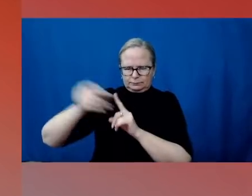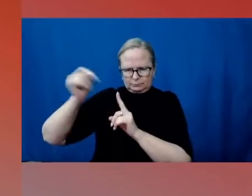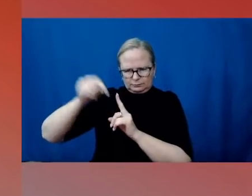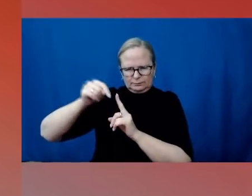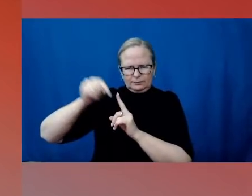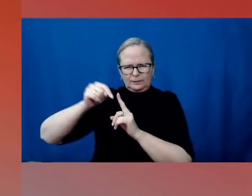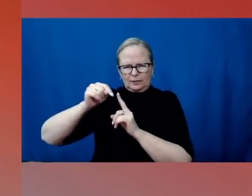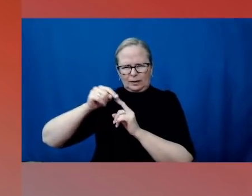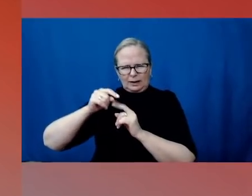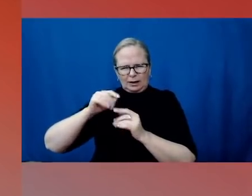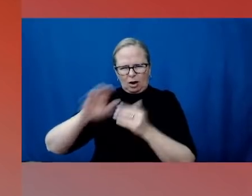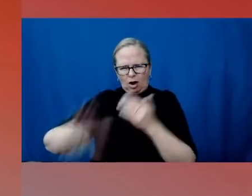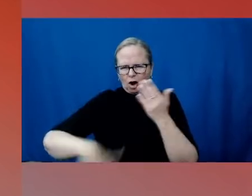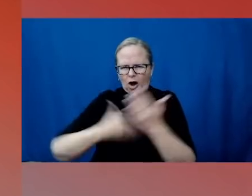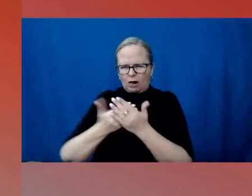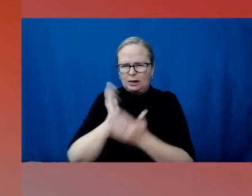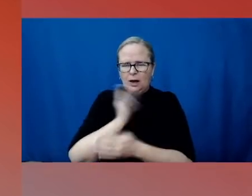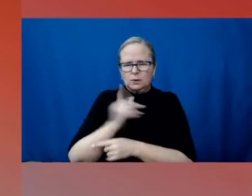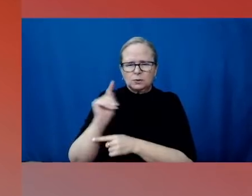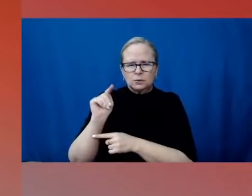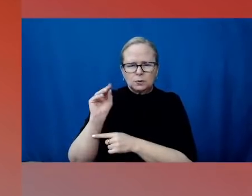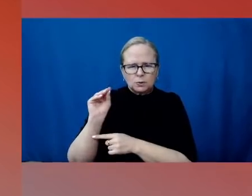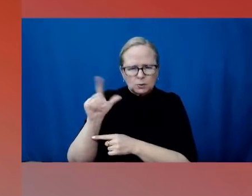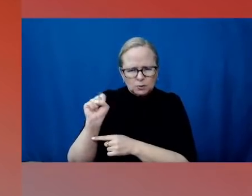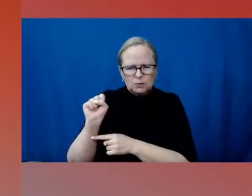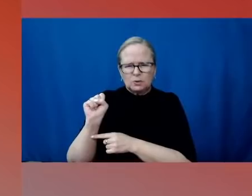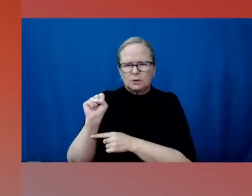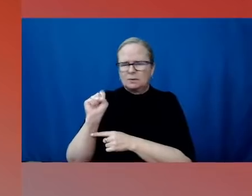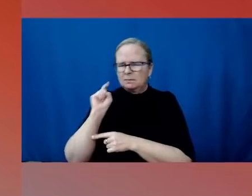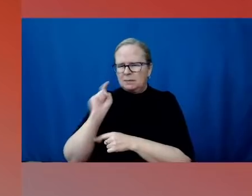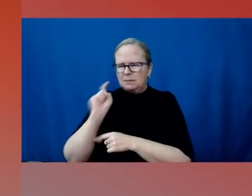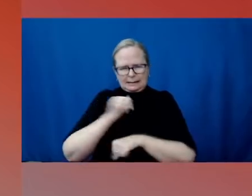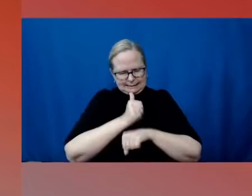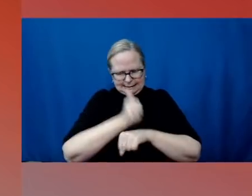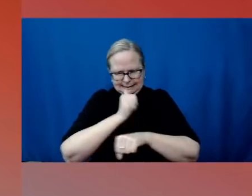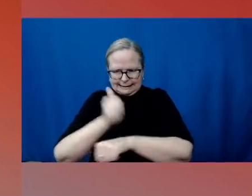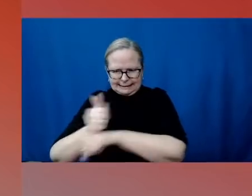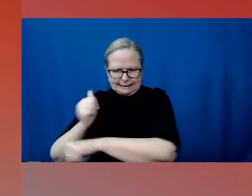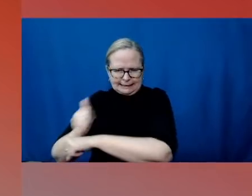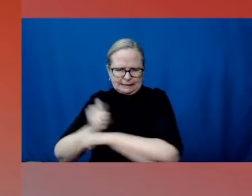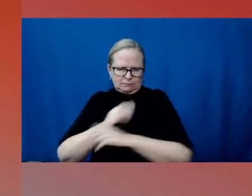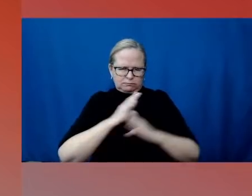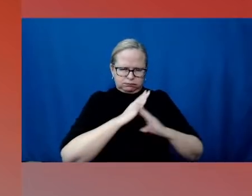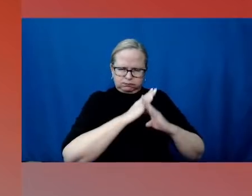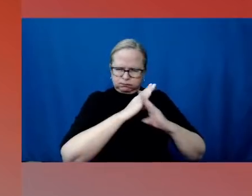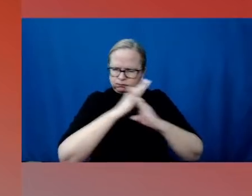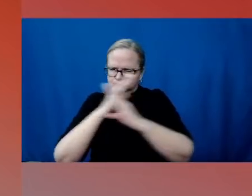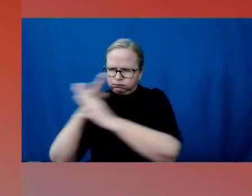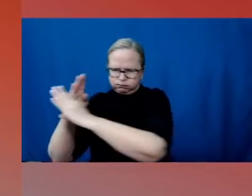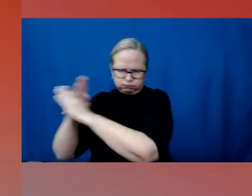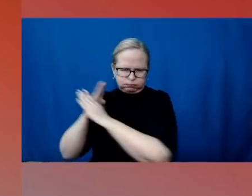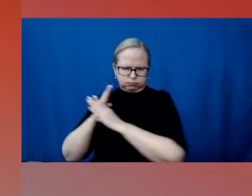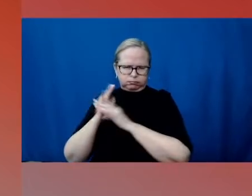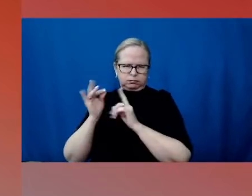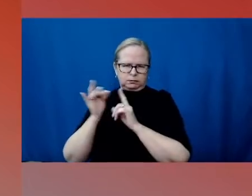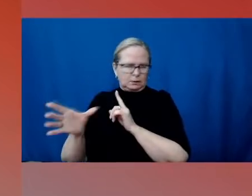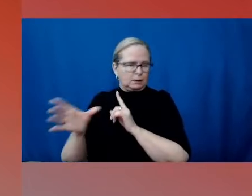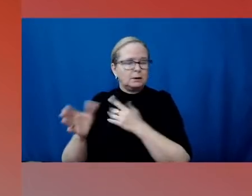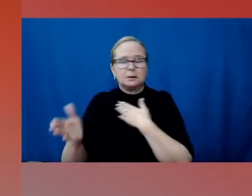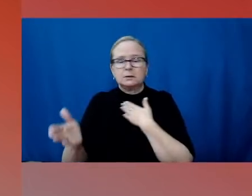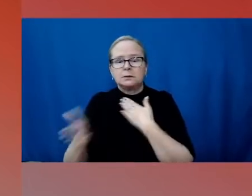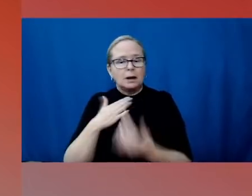use all the tools we have to prevent transmission as much as possible. Even if we don't stop